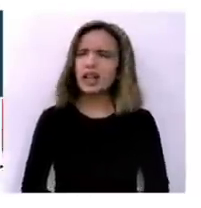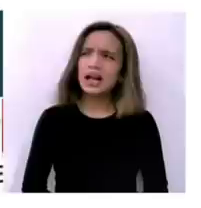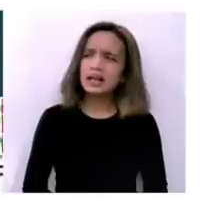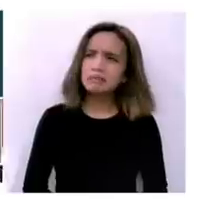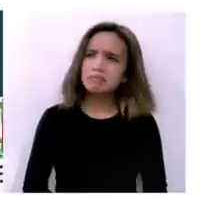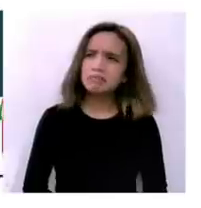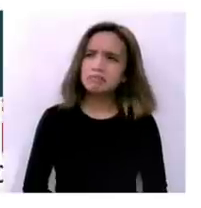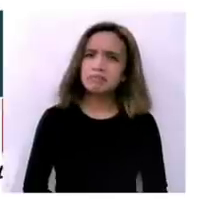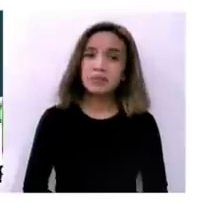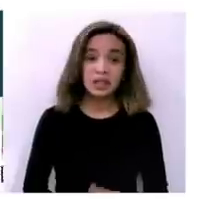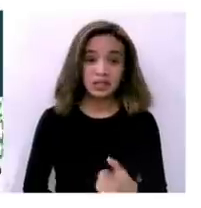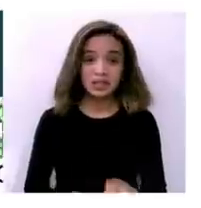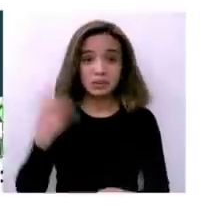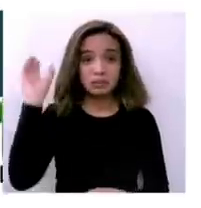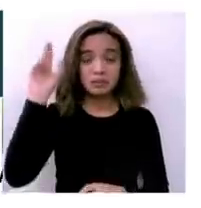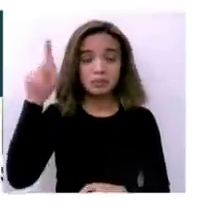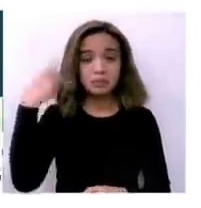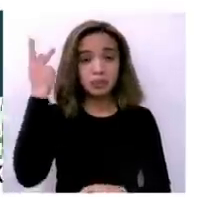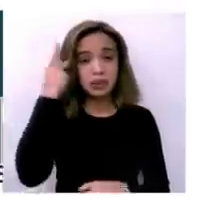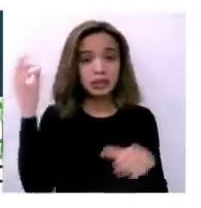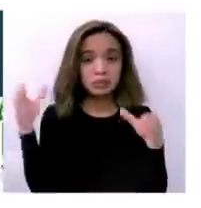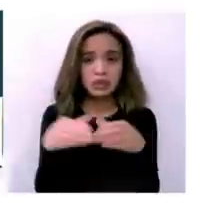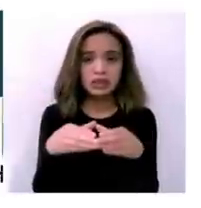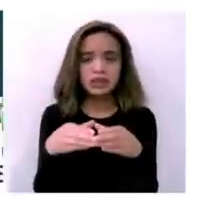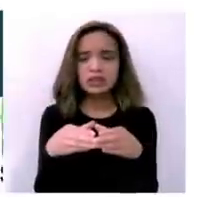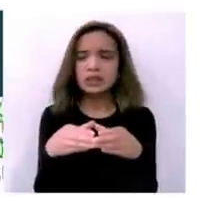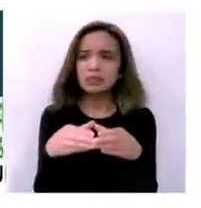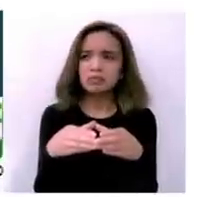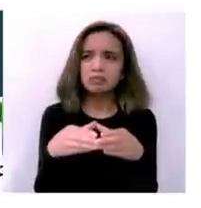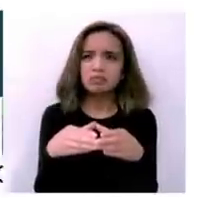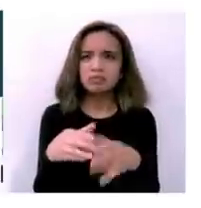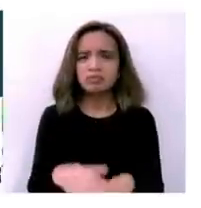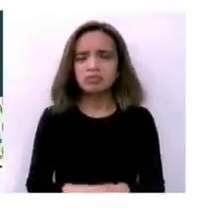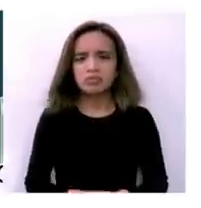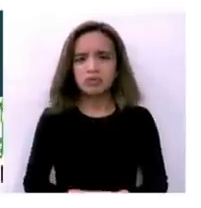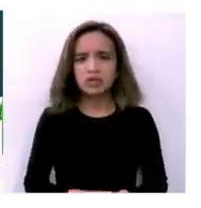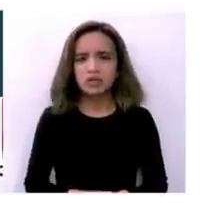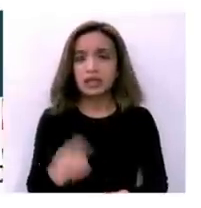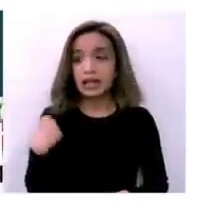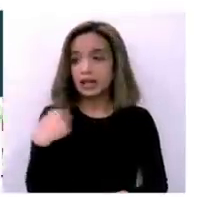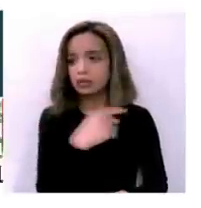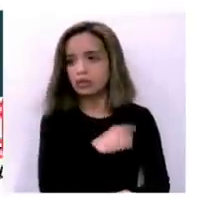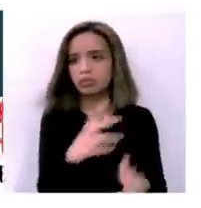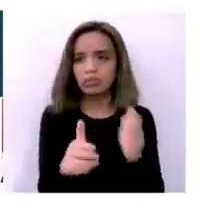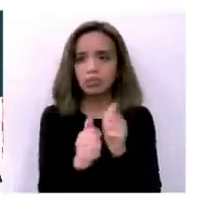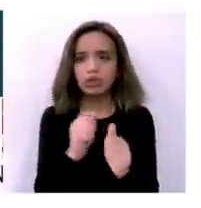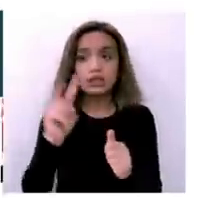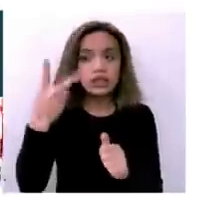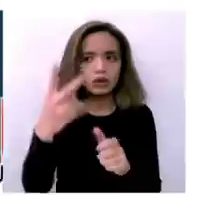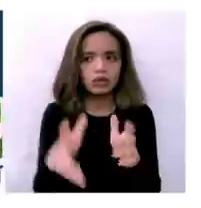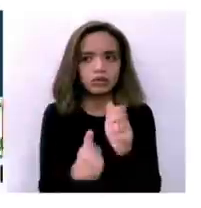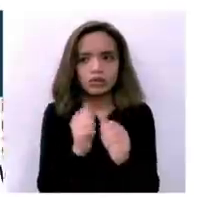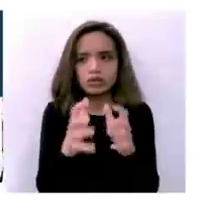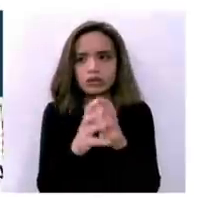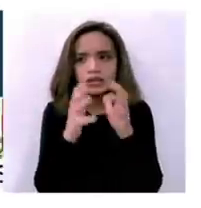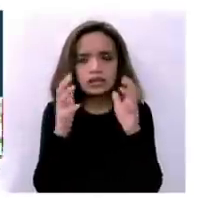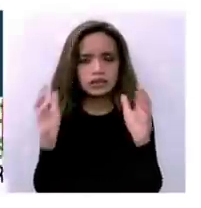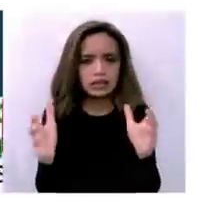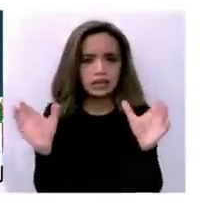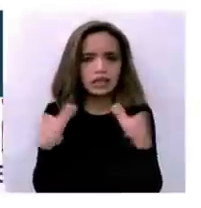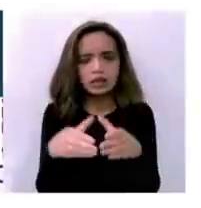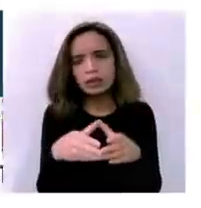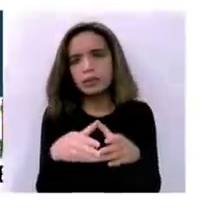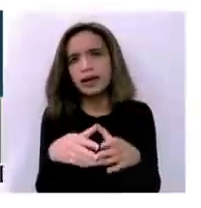As the party list, no, we as a party list coalition, we're the biggest, we're the second biggest bloc. We